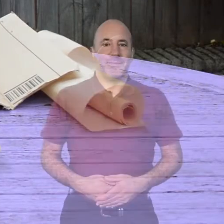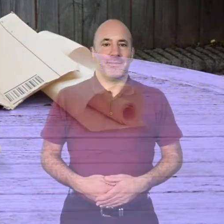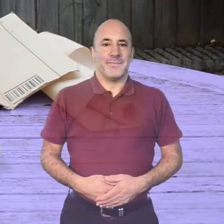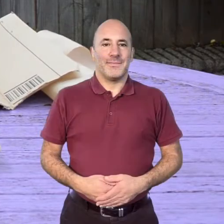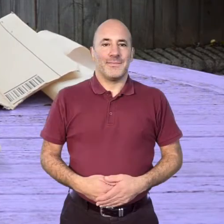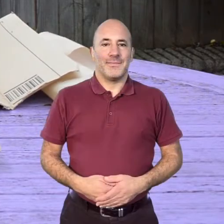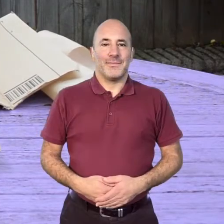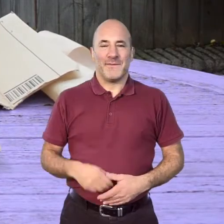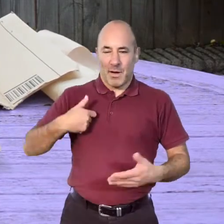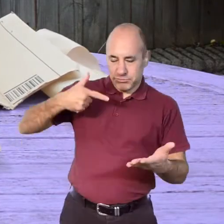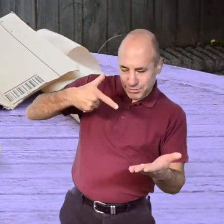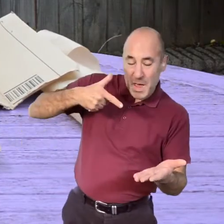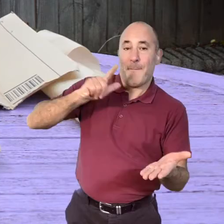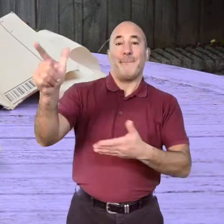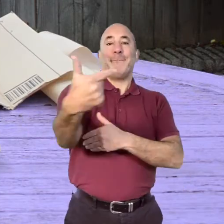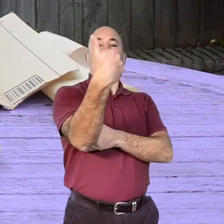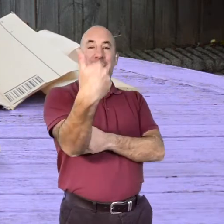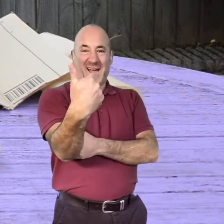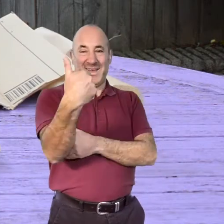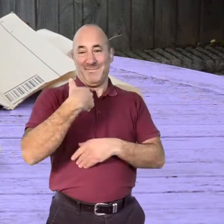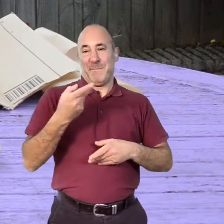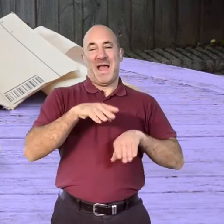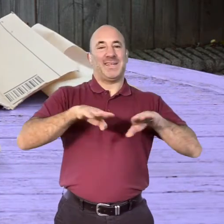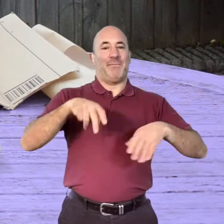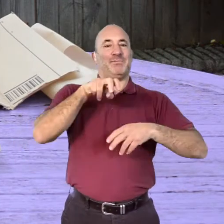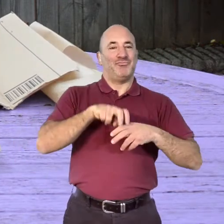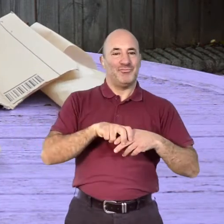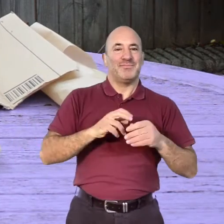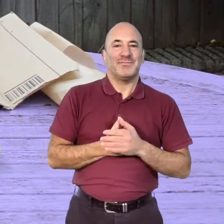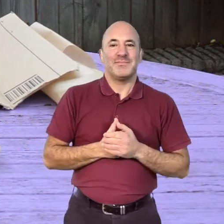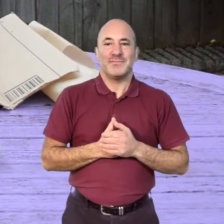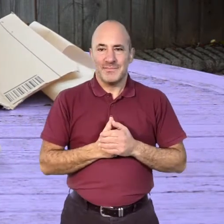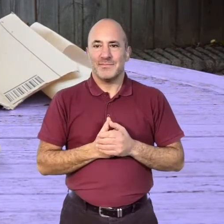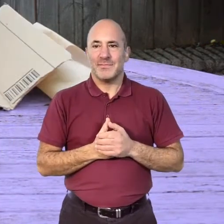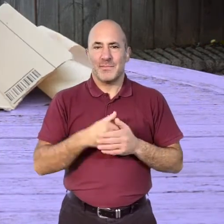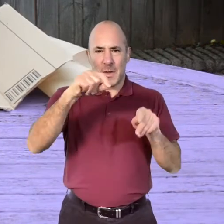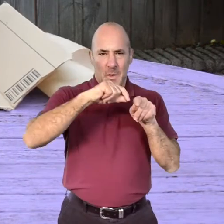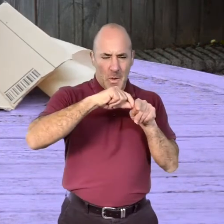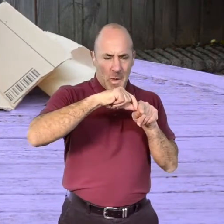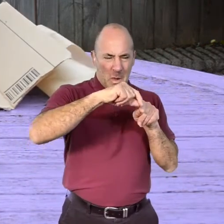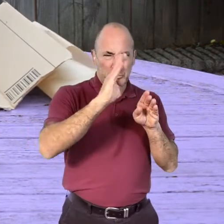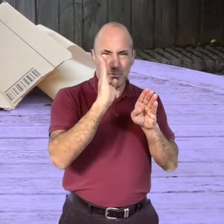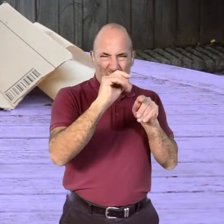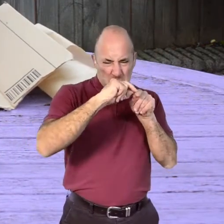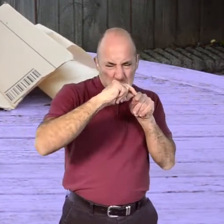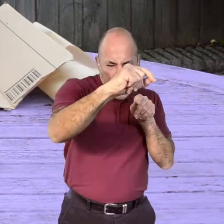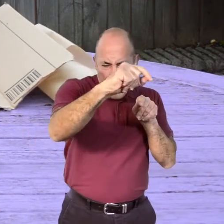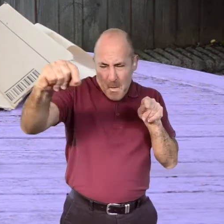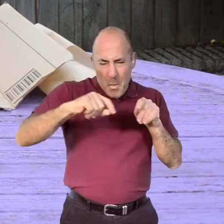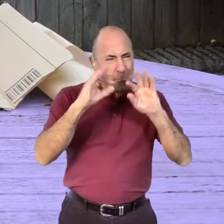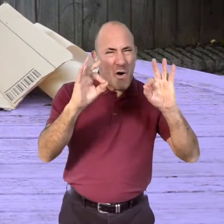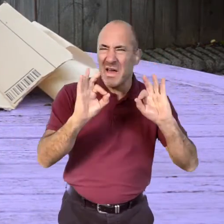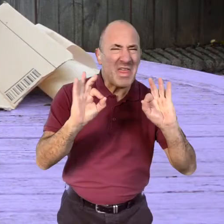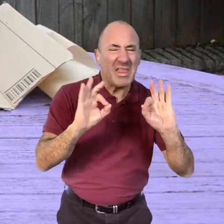So now we've gone back to a long shot so you can see me sitting at my table. It doesn't matter if the line on your